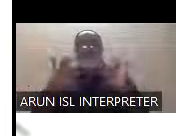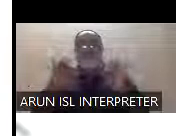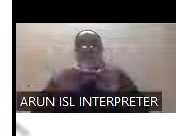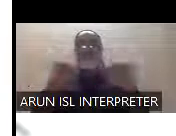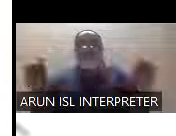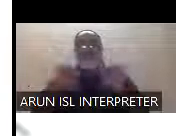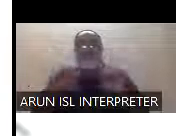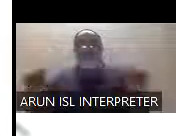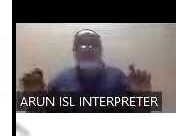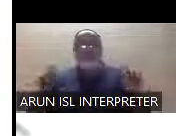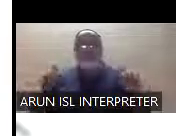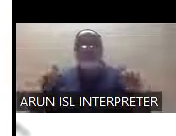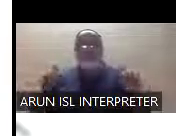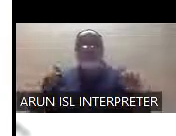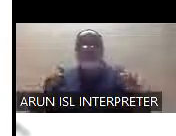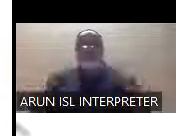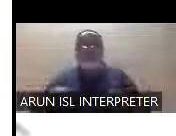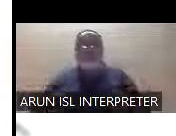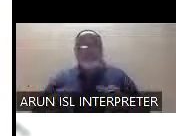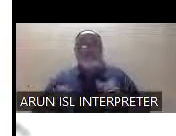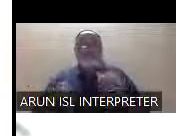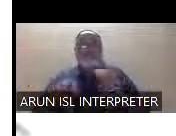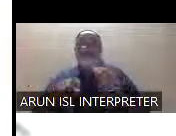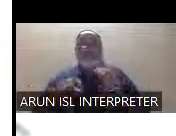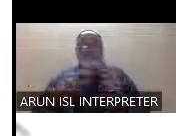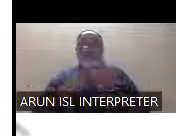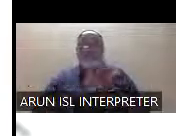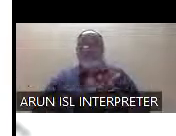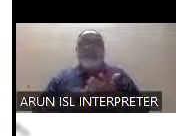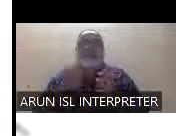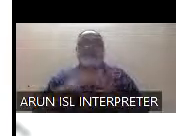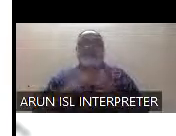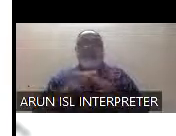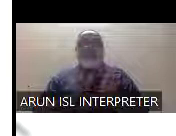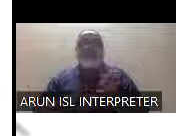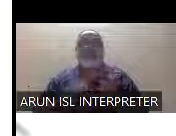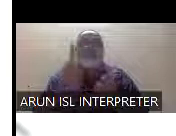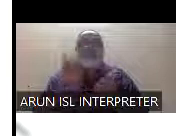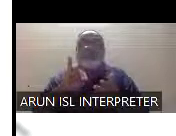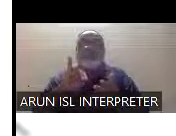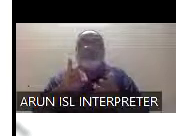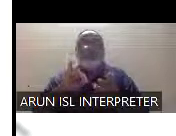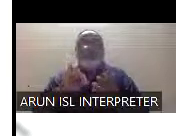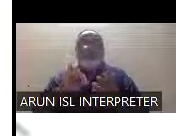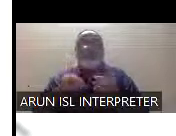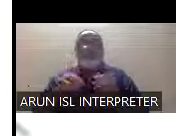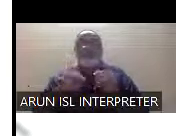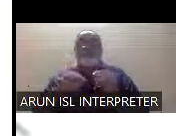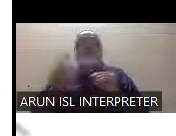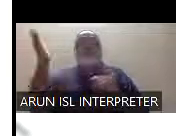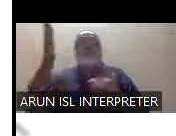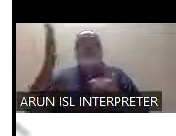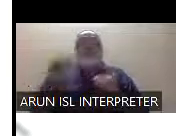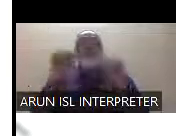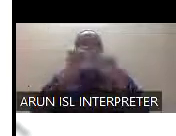I can say that this year's Republic Day celebration, the presidential address that was given on Republic Day, that